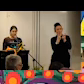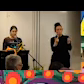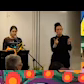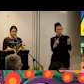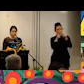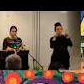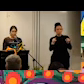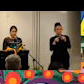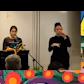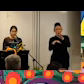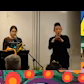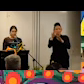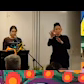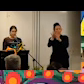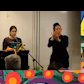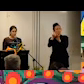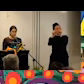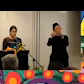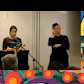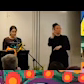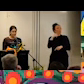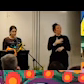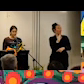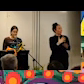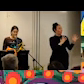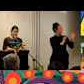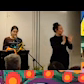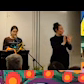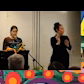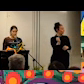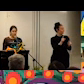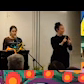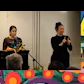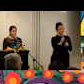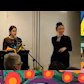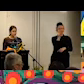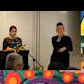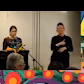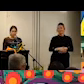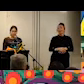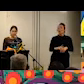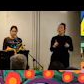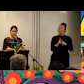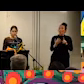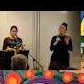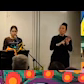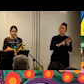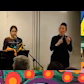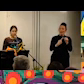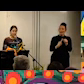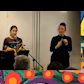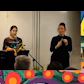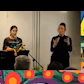This talk is being interpreted in Auslan, and we thank our fantastic interpreters today. We will have a Q&A session at the end of the